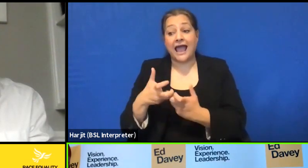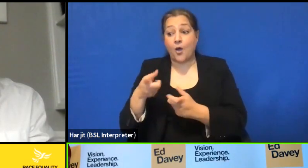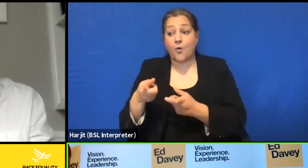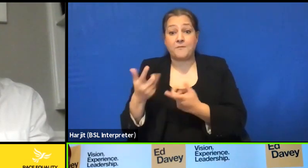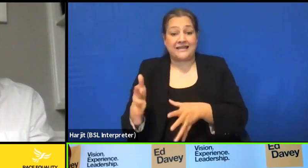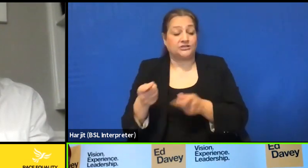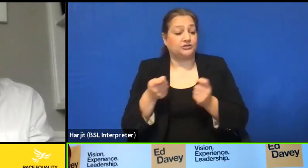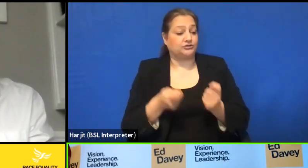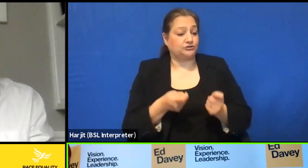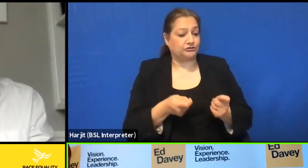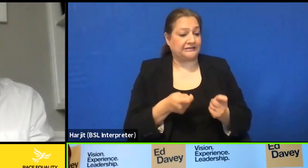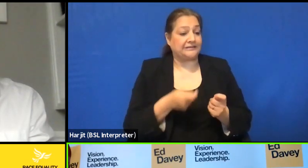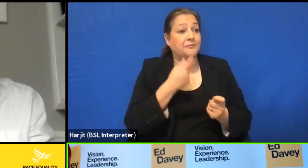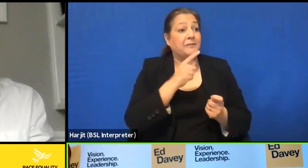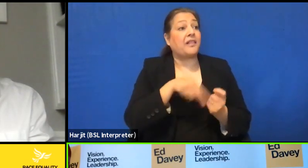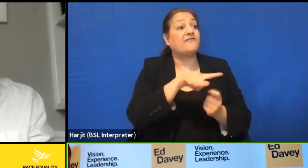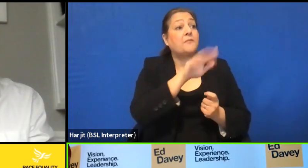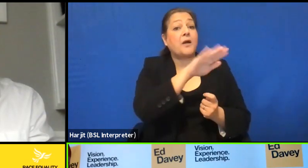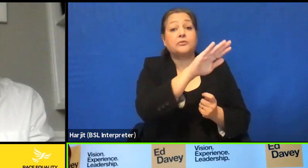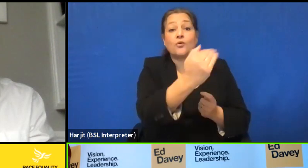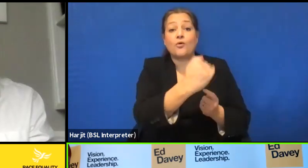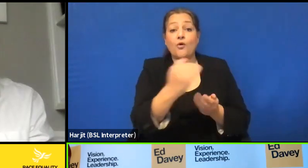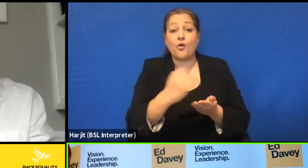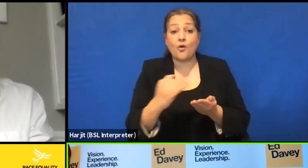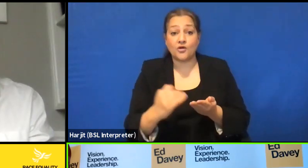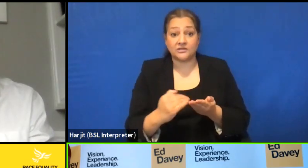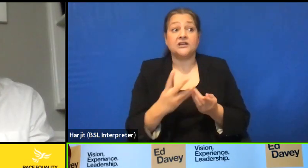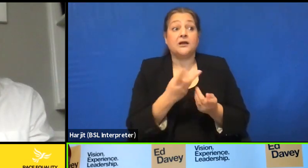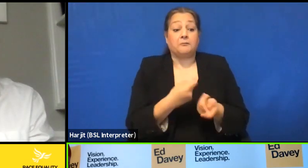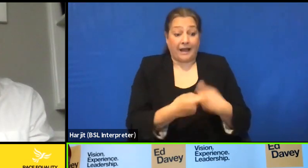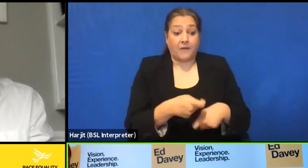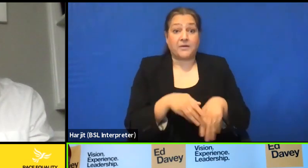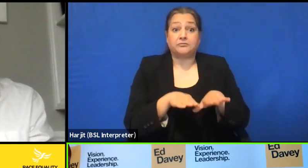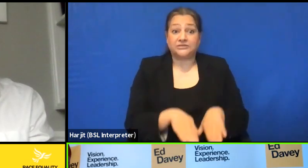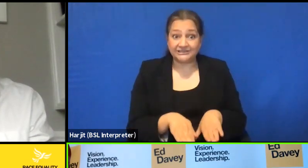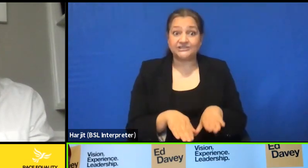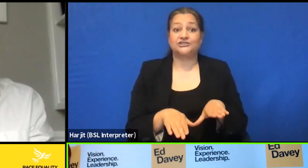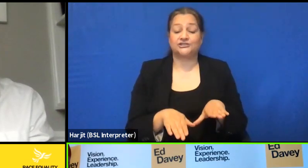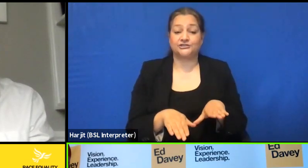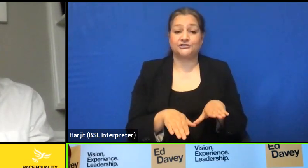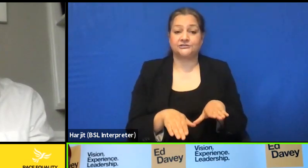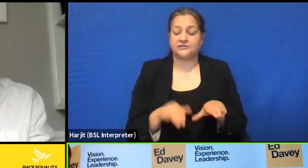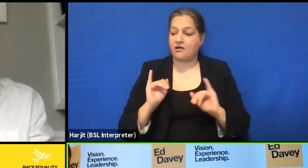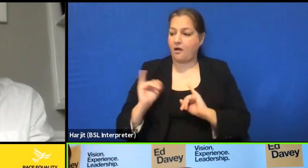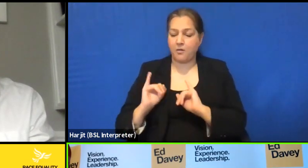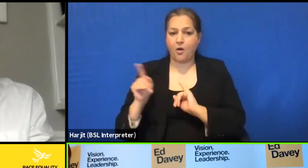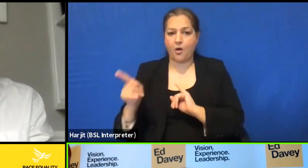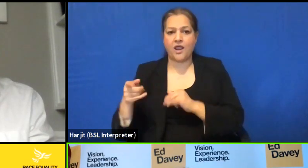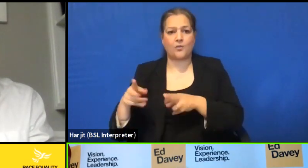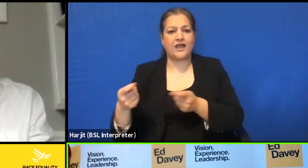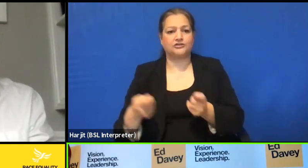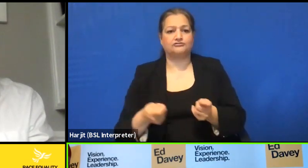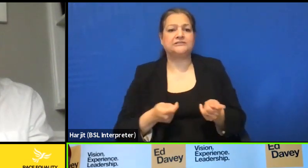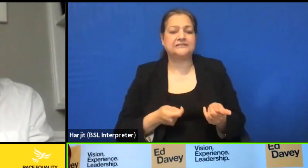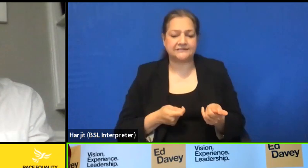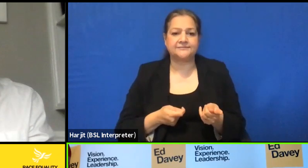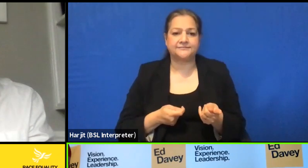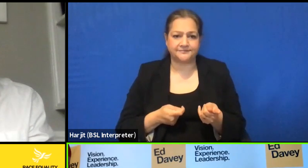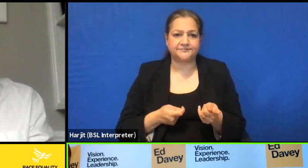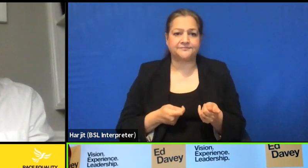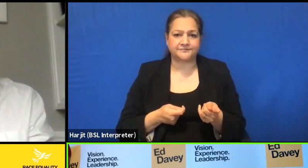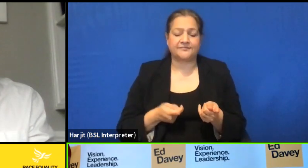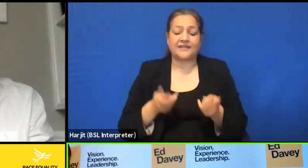countries, and including people who became British, in such an appalling way. So we absolutely have to